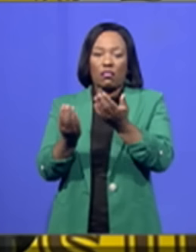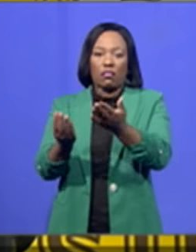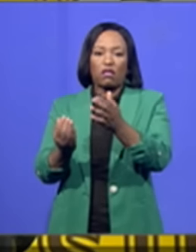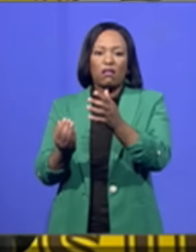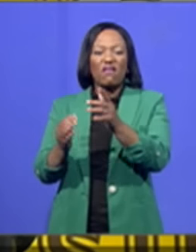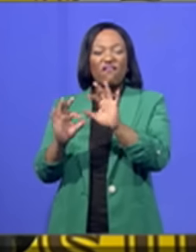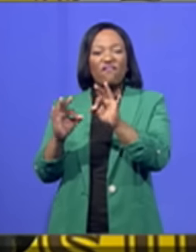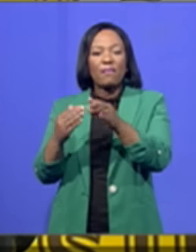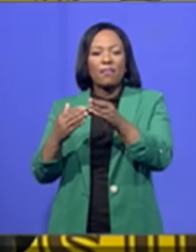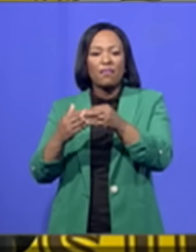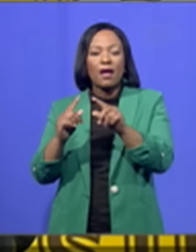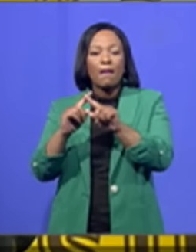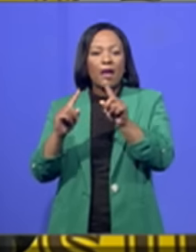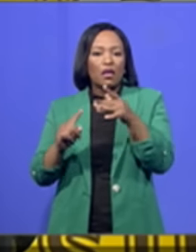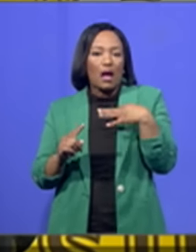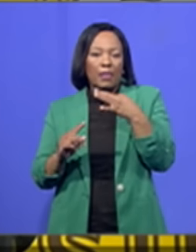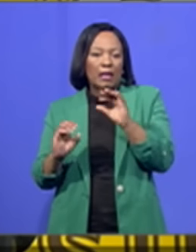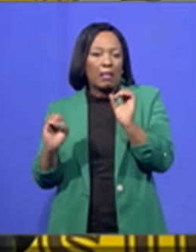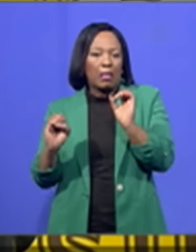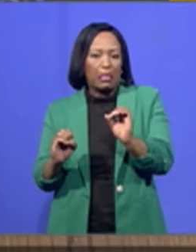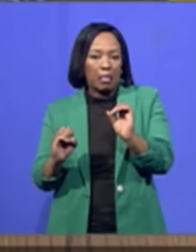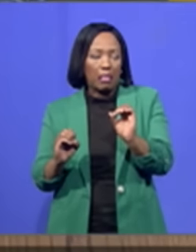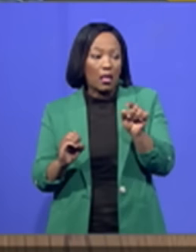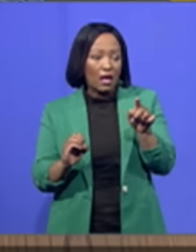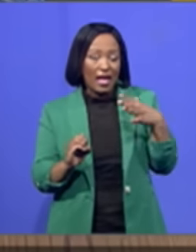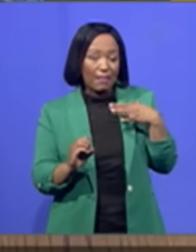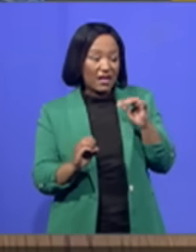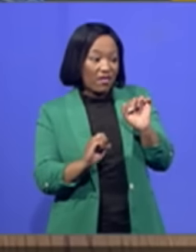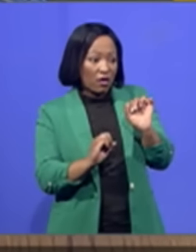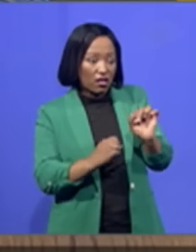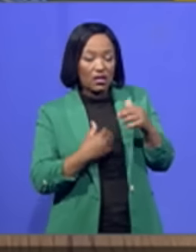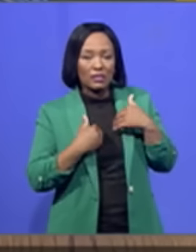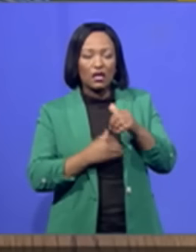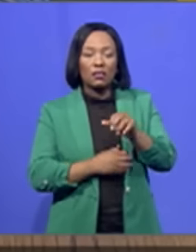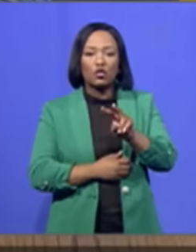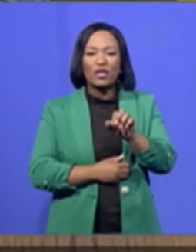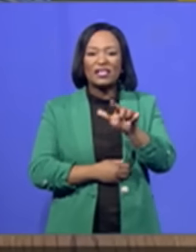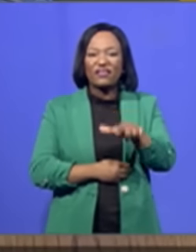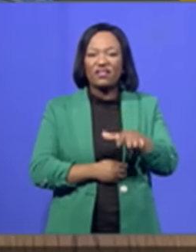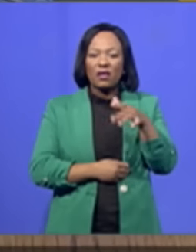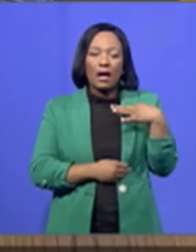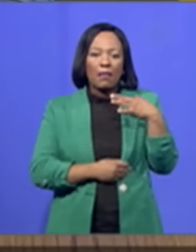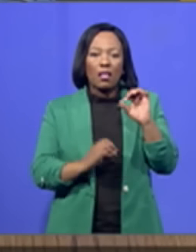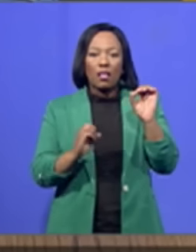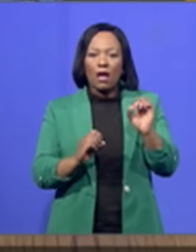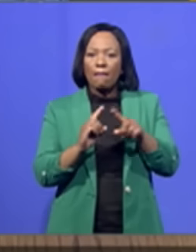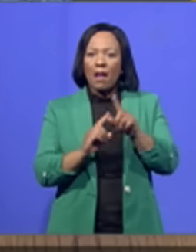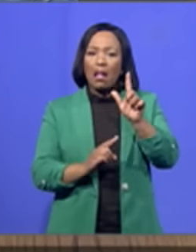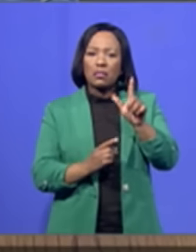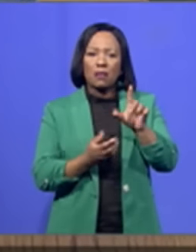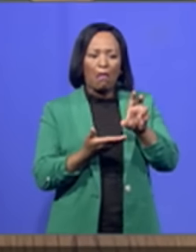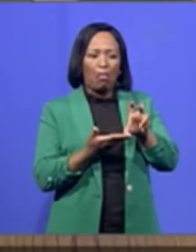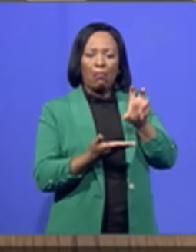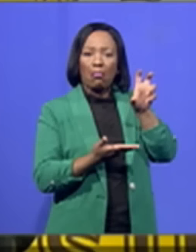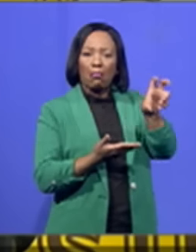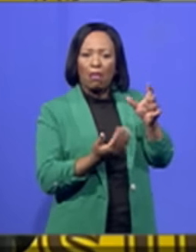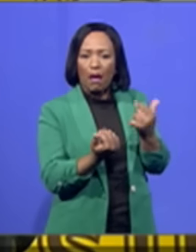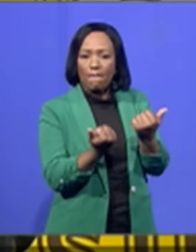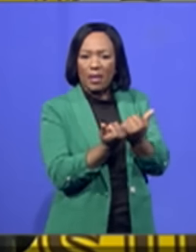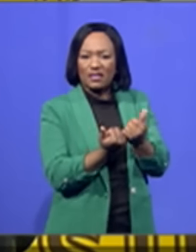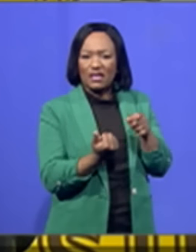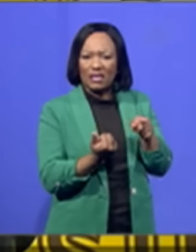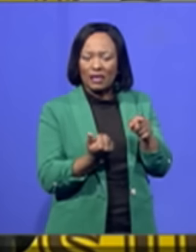application for his studies, which commenced in 2017, but ended up receiving funding. This has resulted in